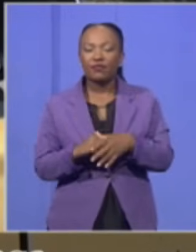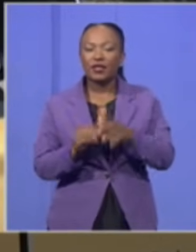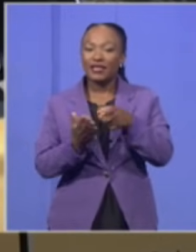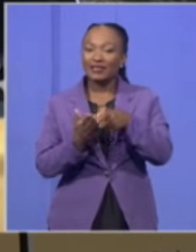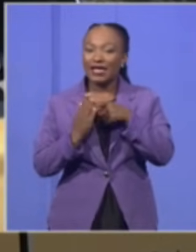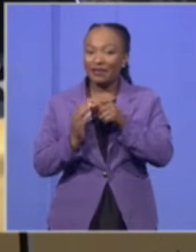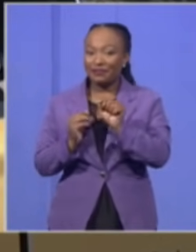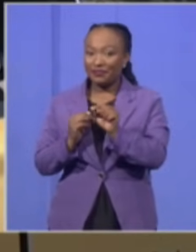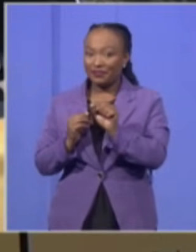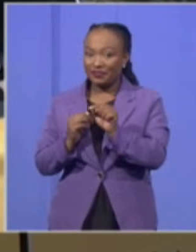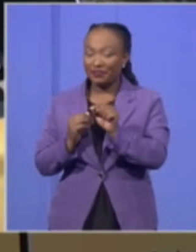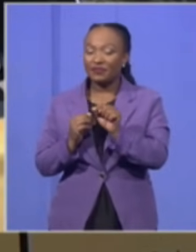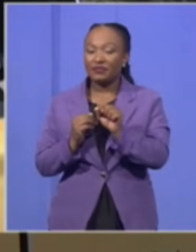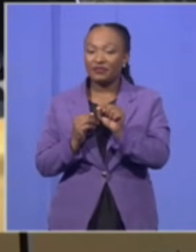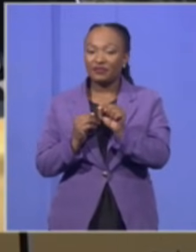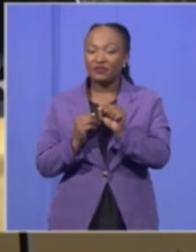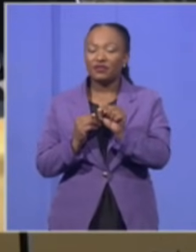amount to